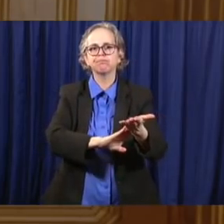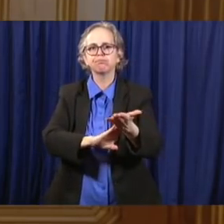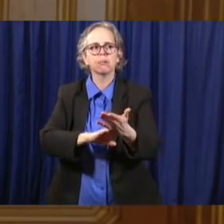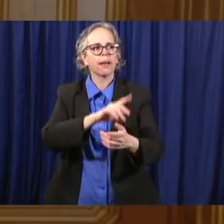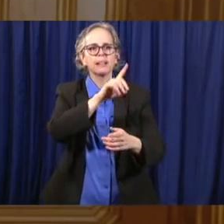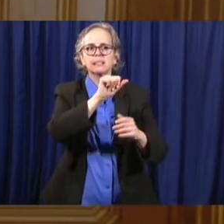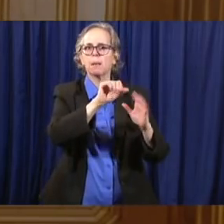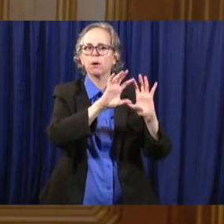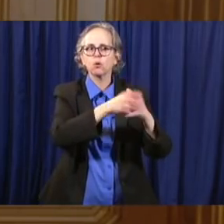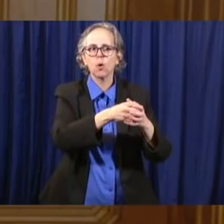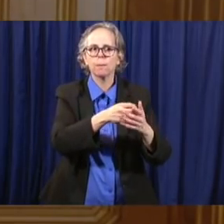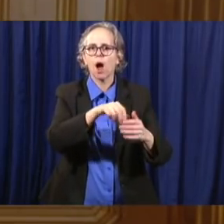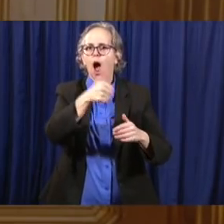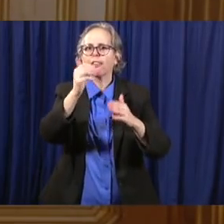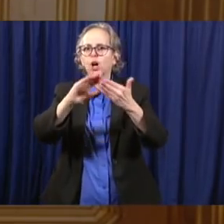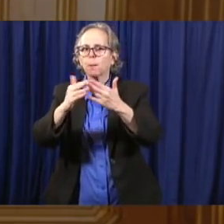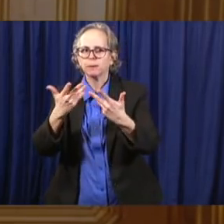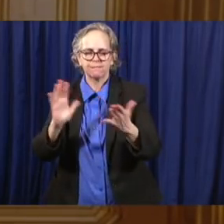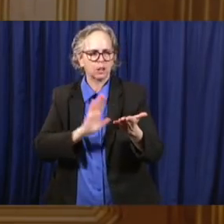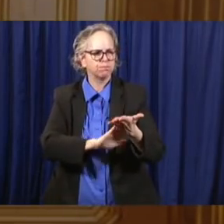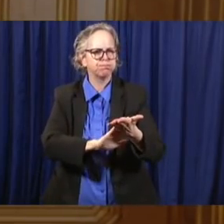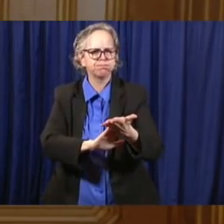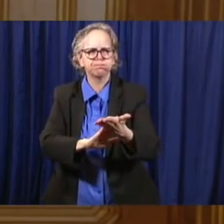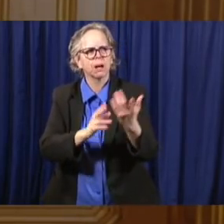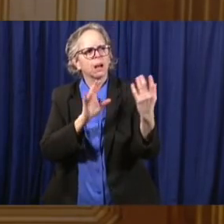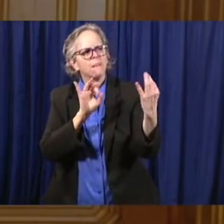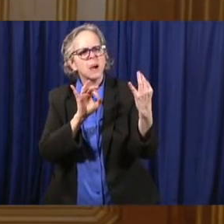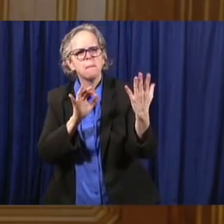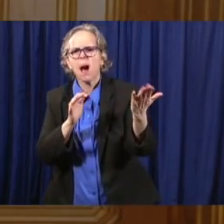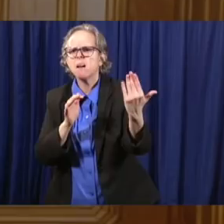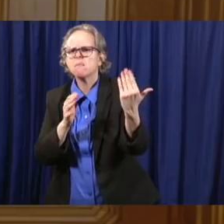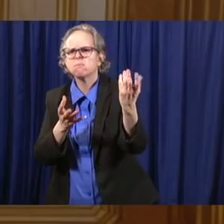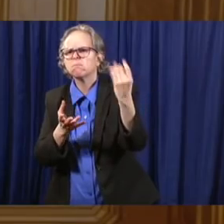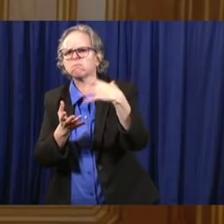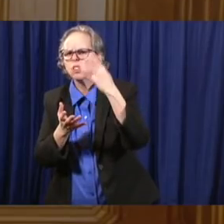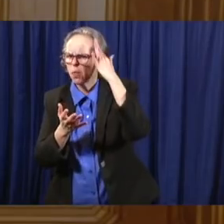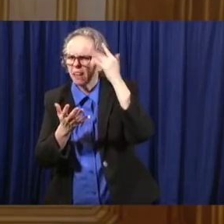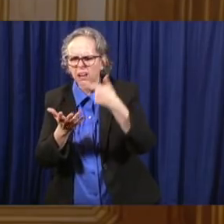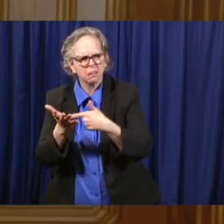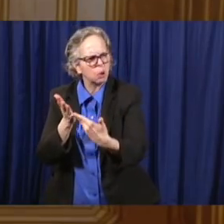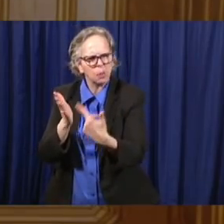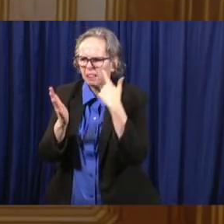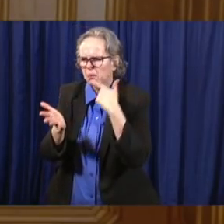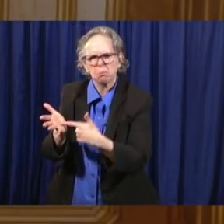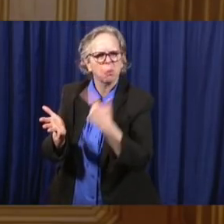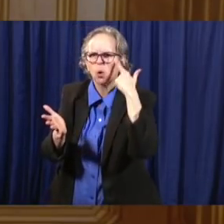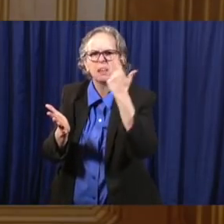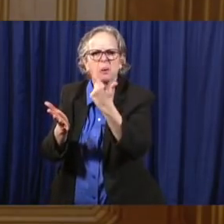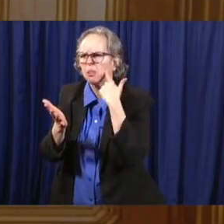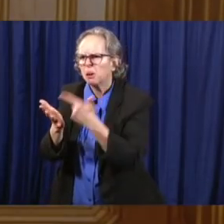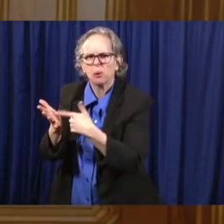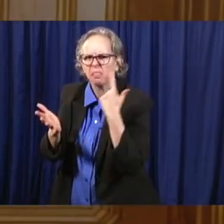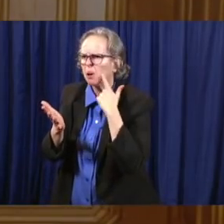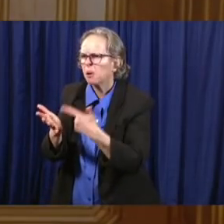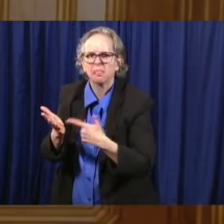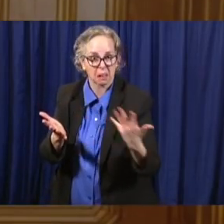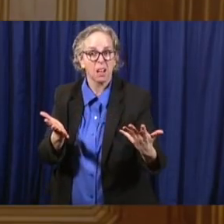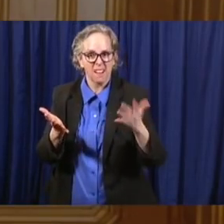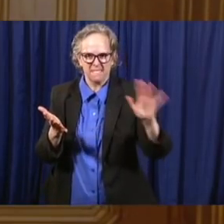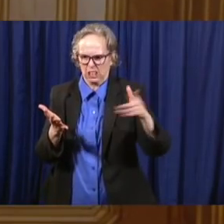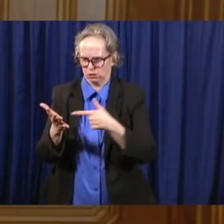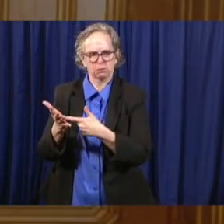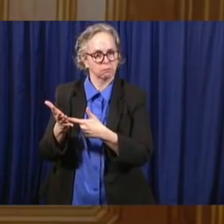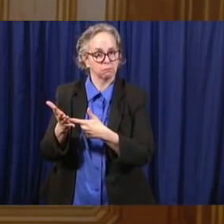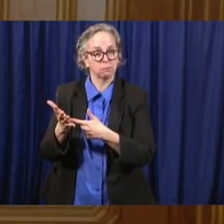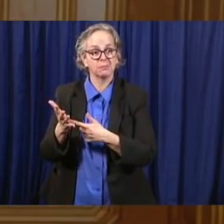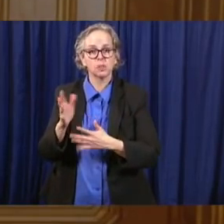so that is where that is. I think this is something that people